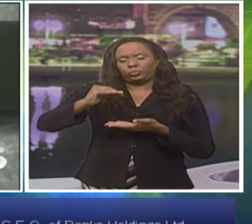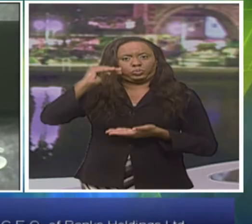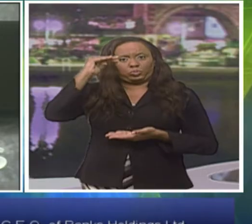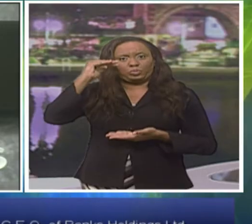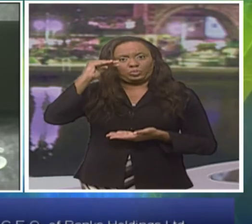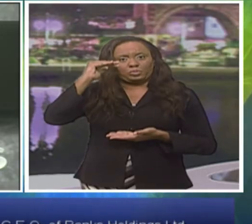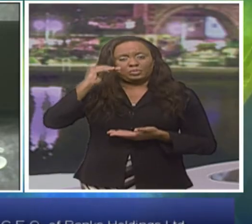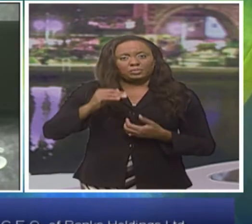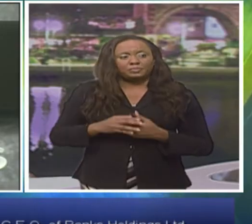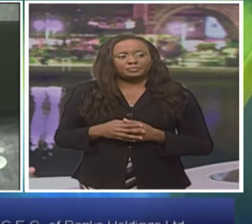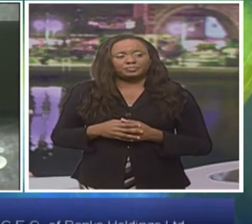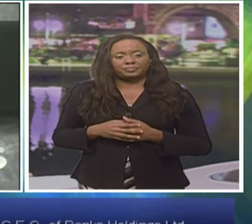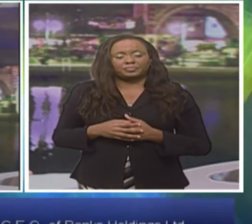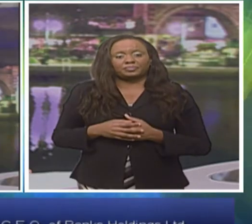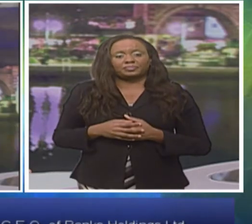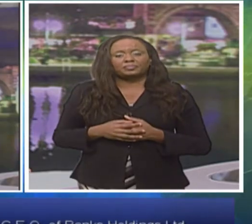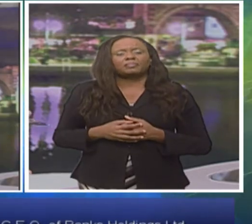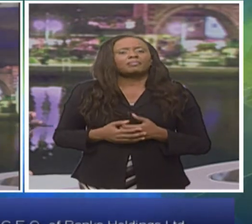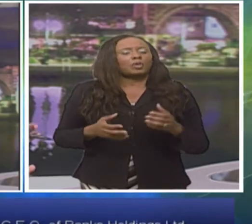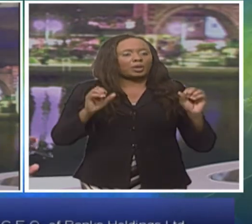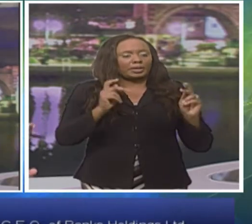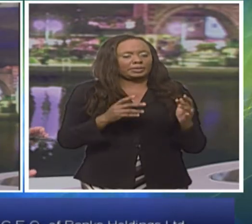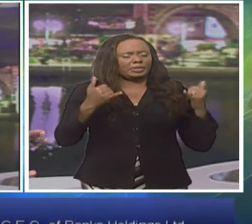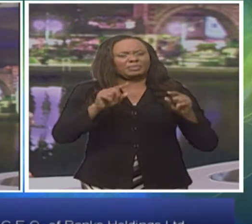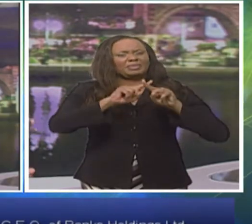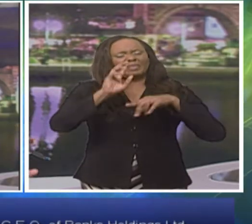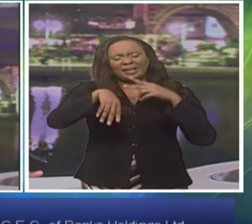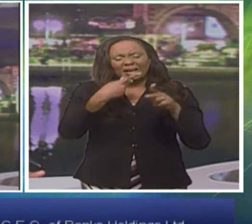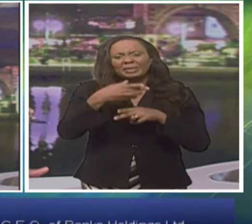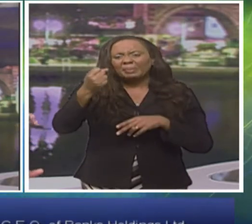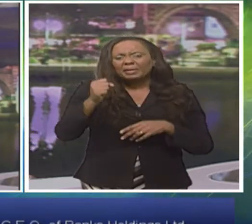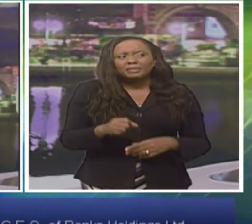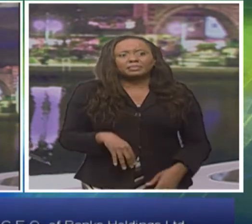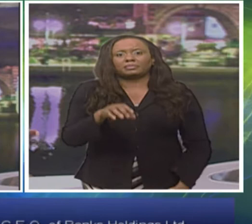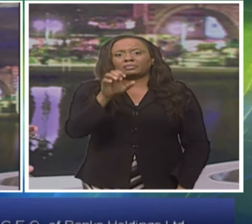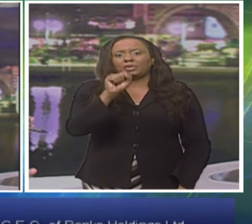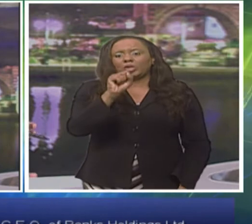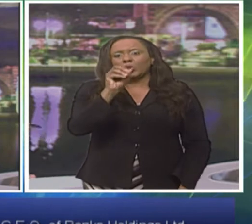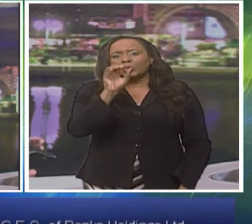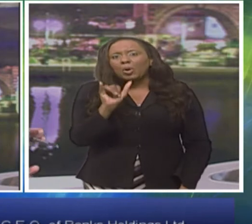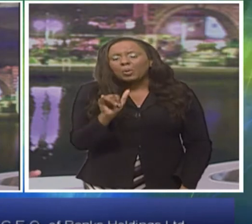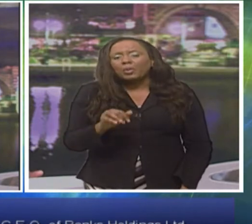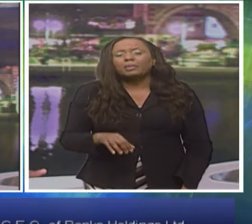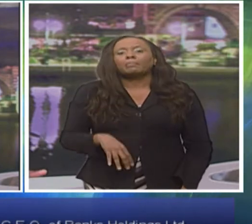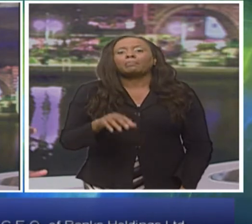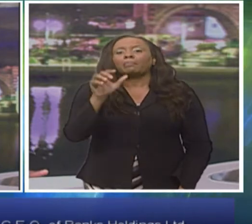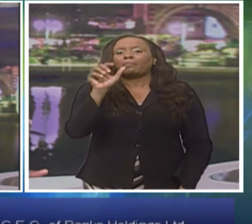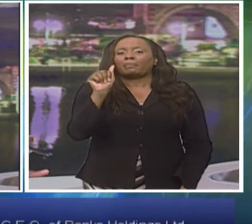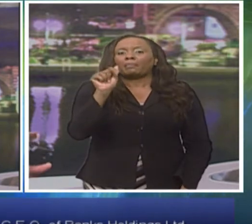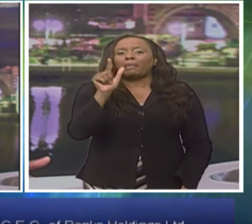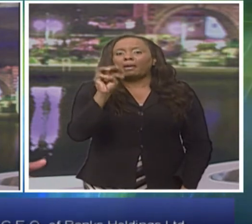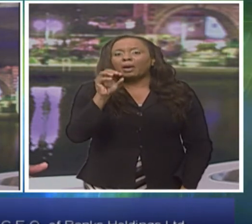designed to bring. Okay, and I know these days there seem to be a lot of different types of milk. You have soy milk, you have almond milk. Would you say that Barbadians now are